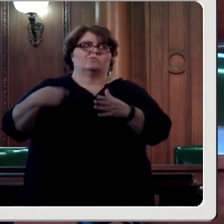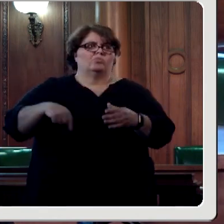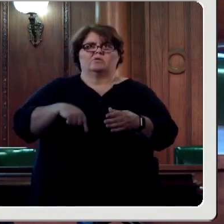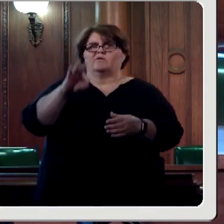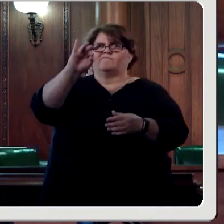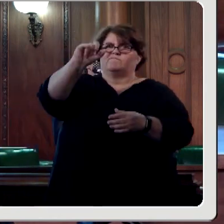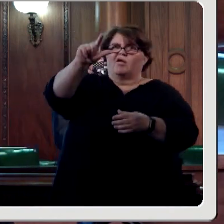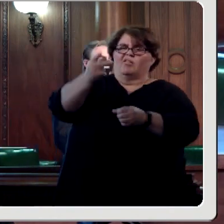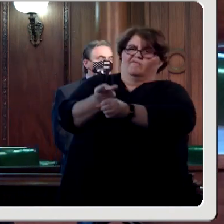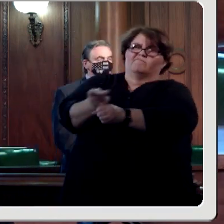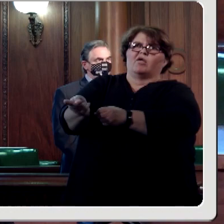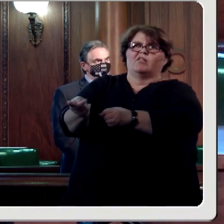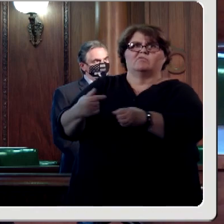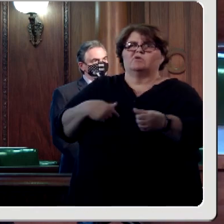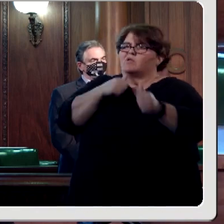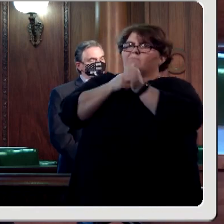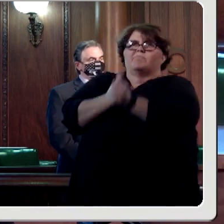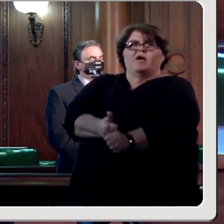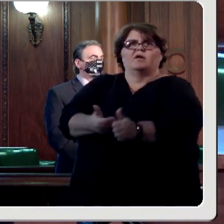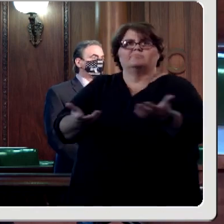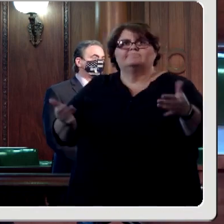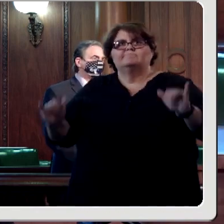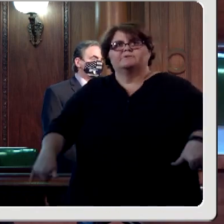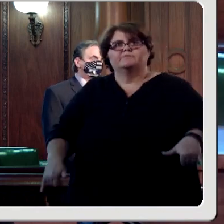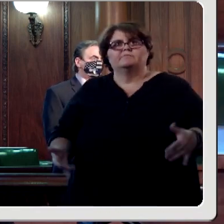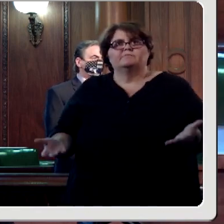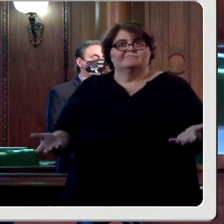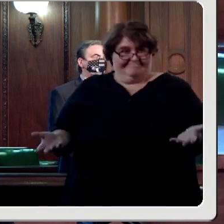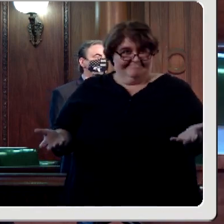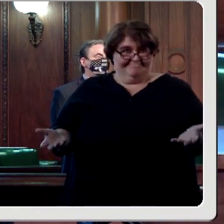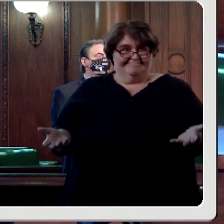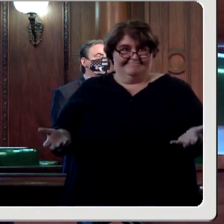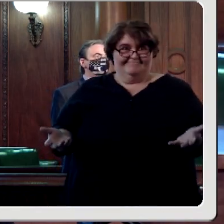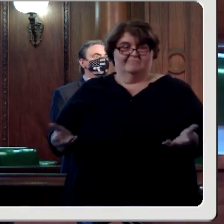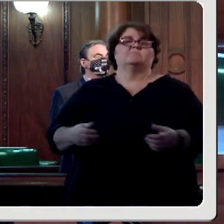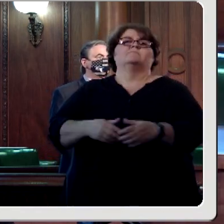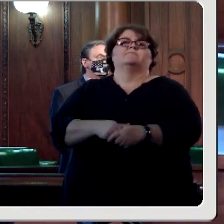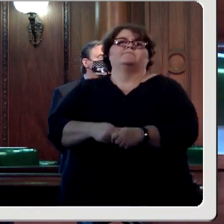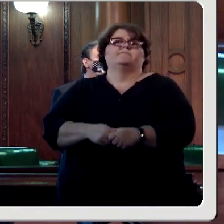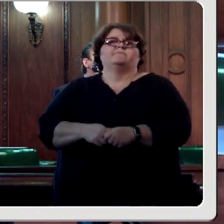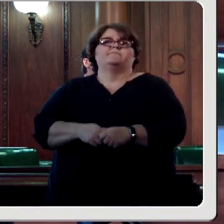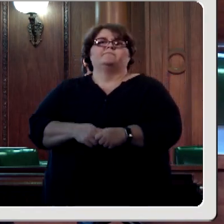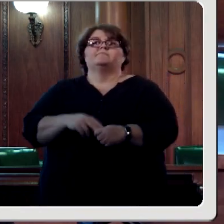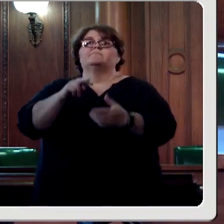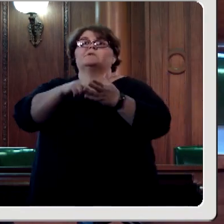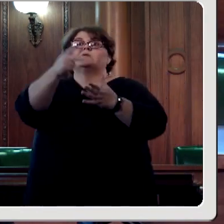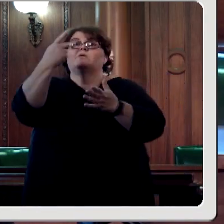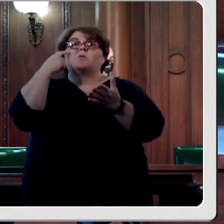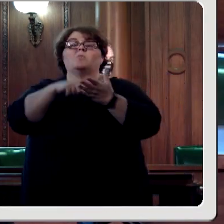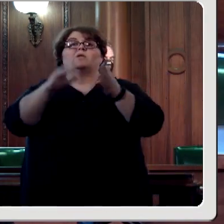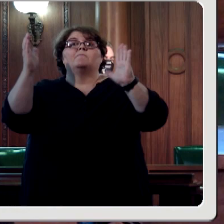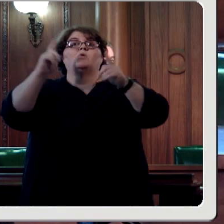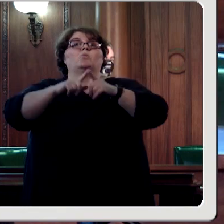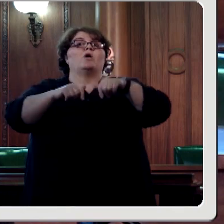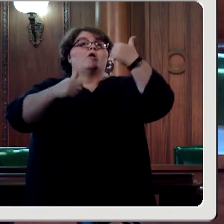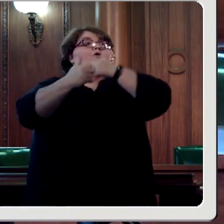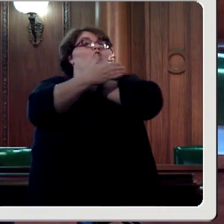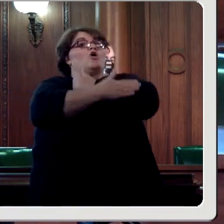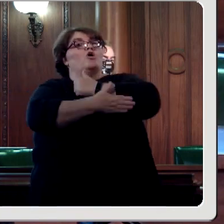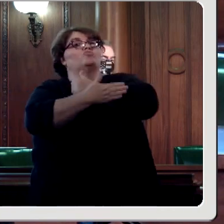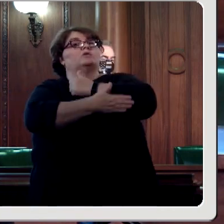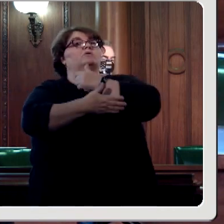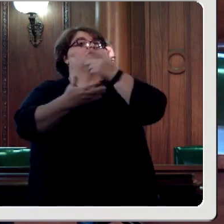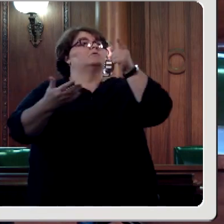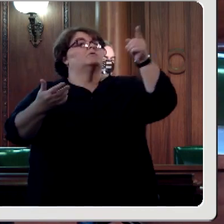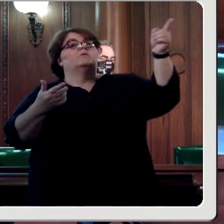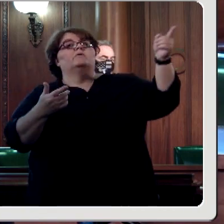we have a death rate that is greater than many comparable nations, and we are still testing far fewer people regularly